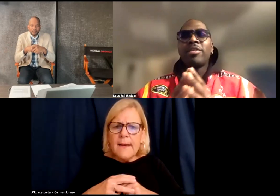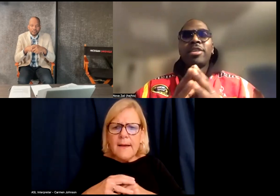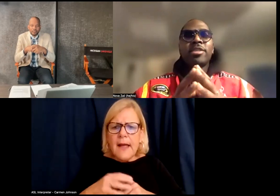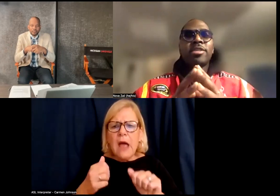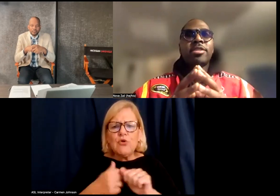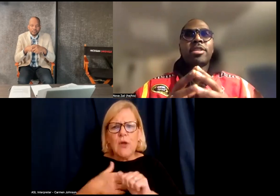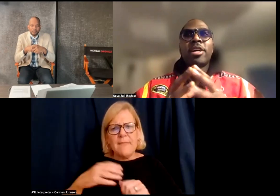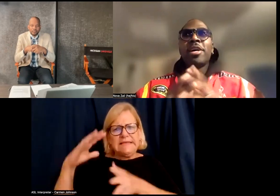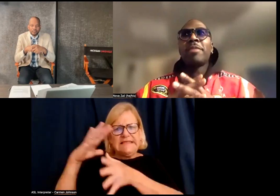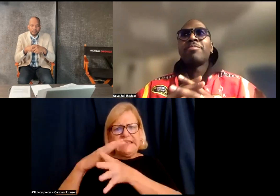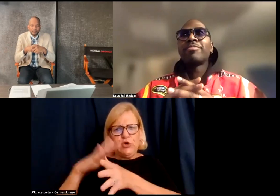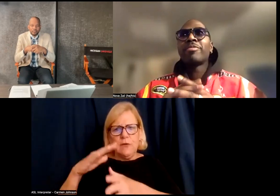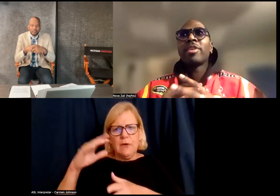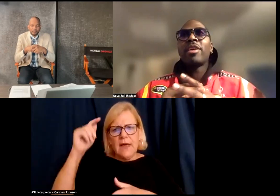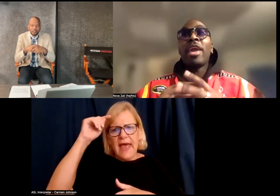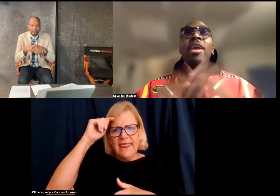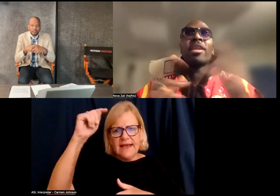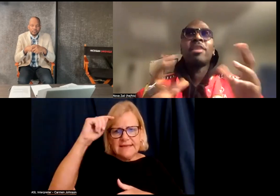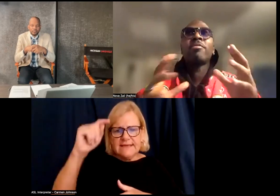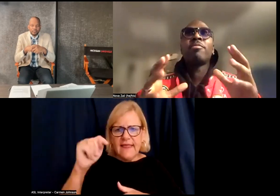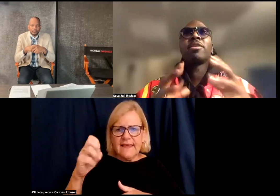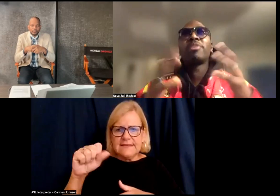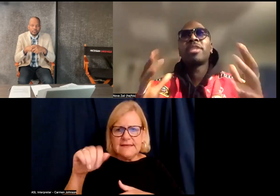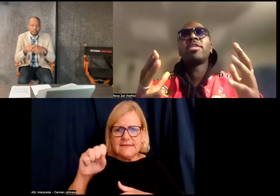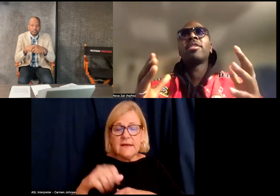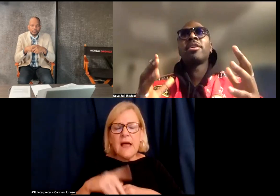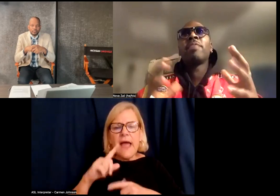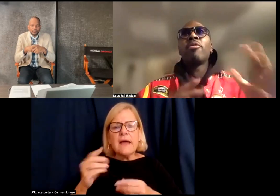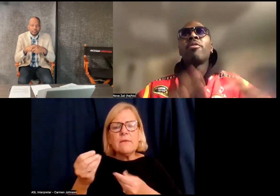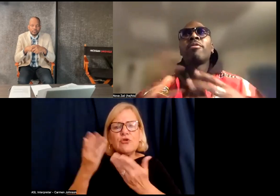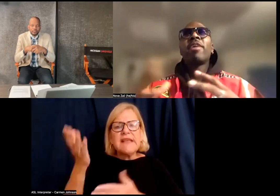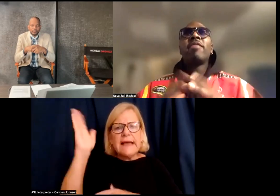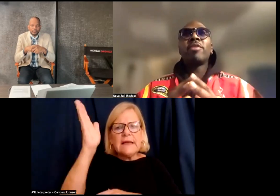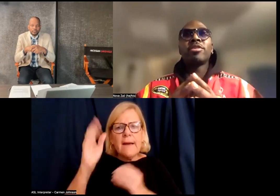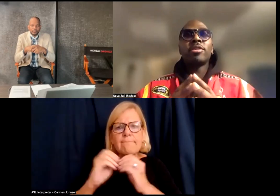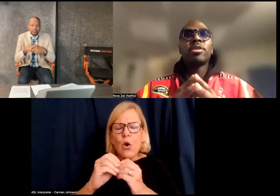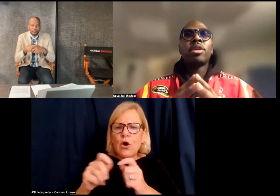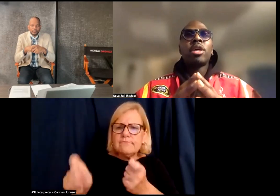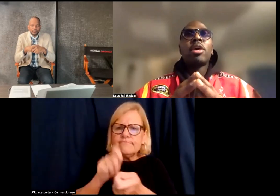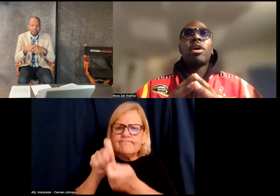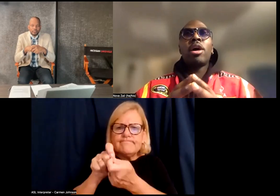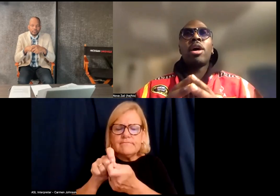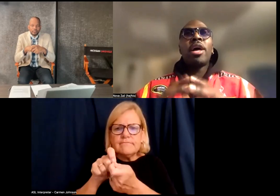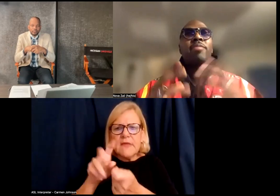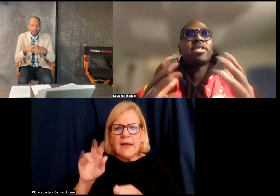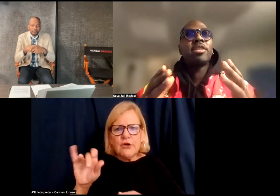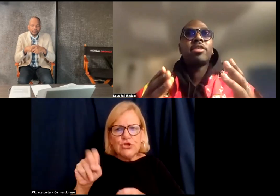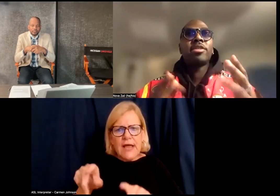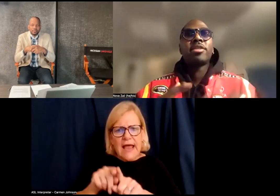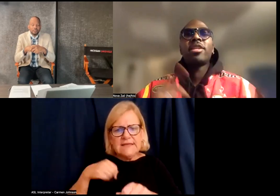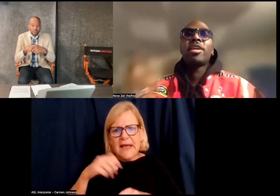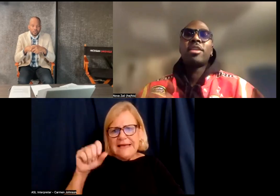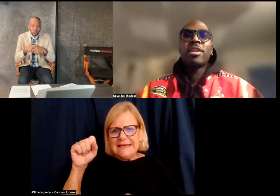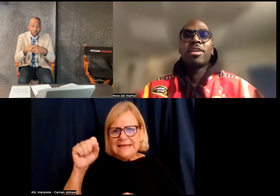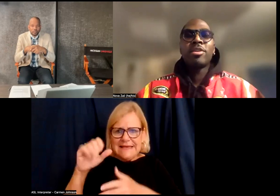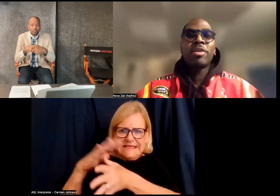senior thesis and basically presenting a more refined version as my senior thesis,